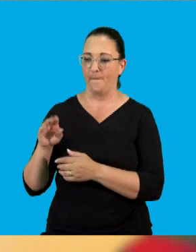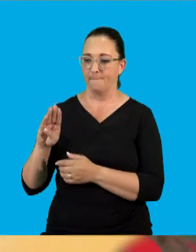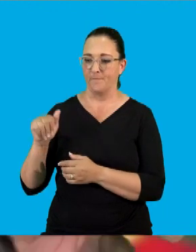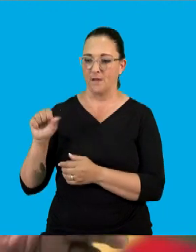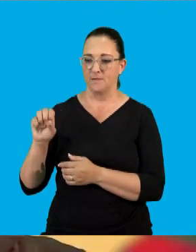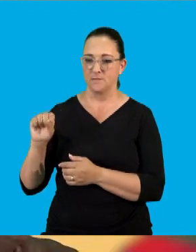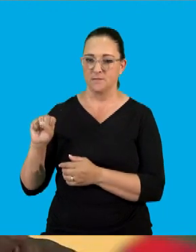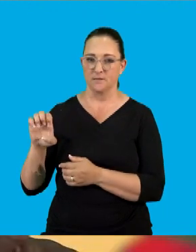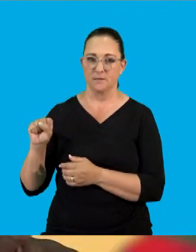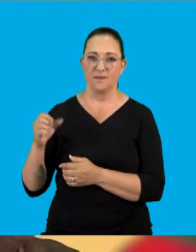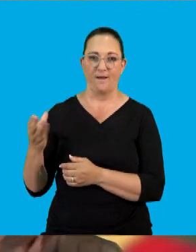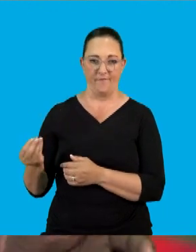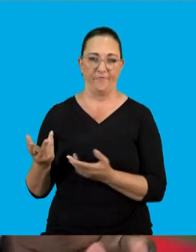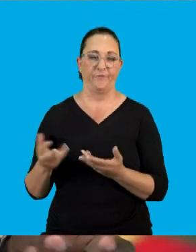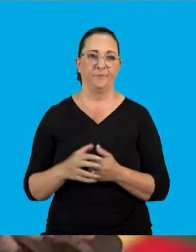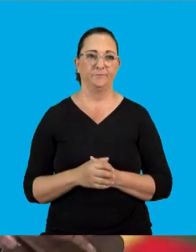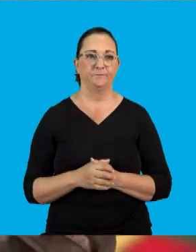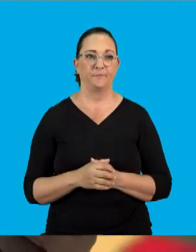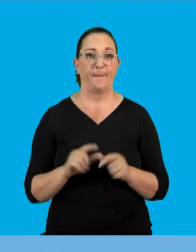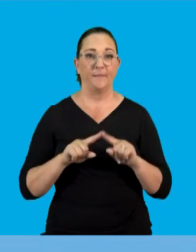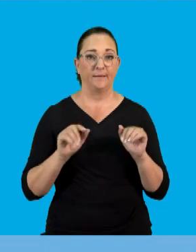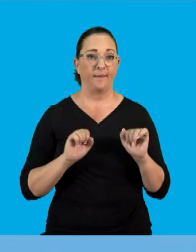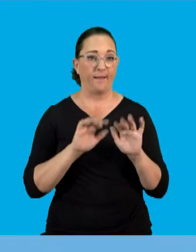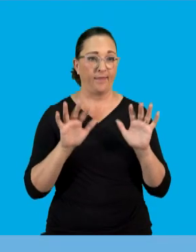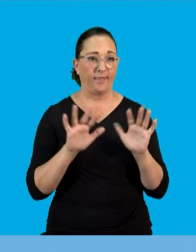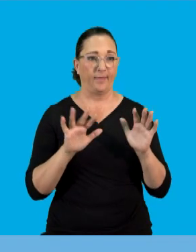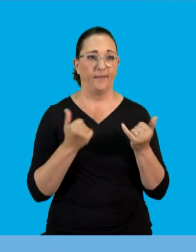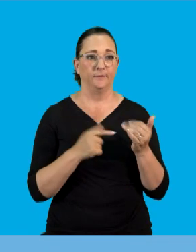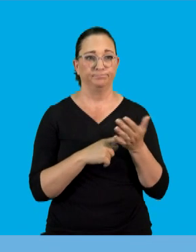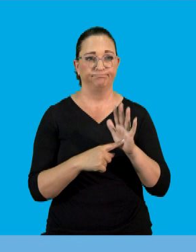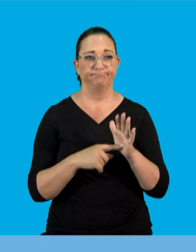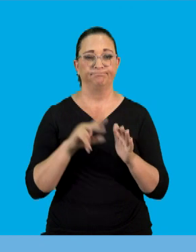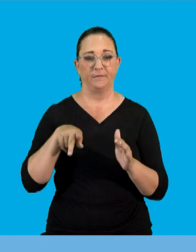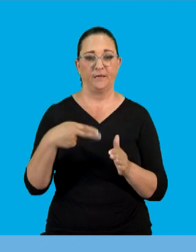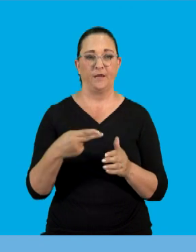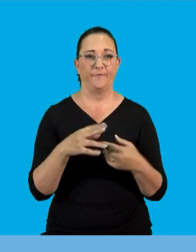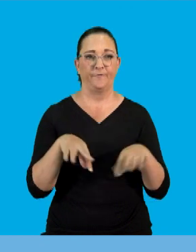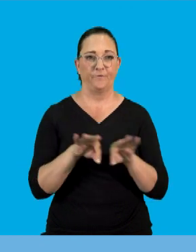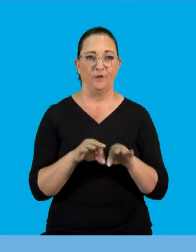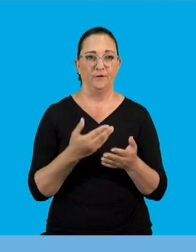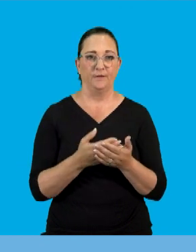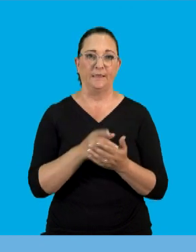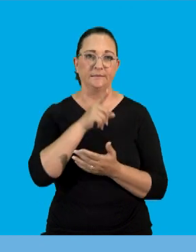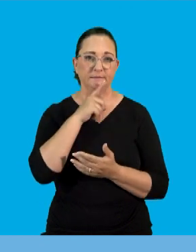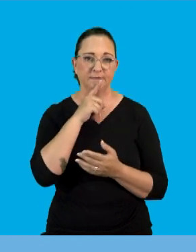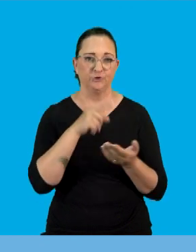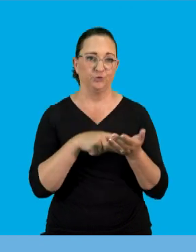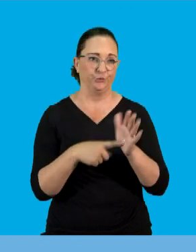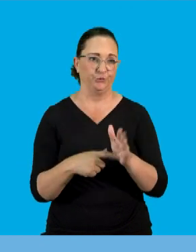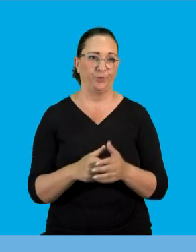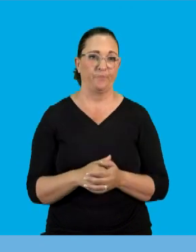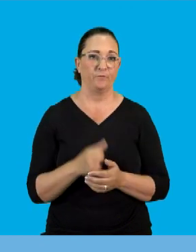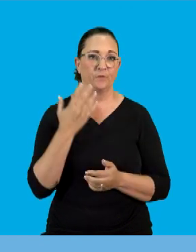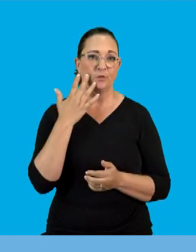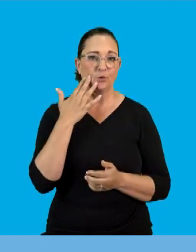base, different colors for weak bases. Now, the color of the universal indicator gives the pH value of the substance tested.